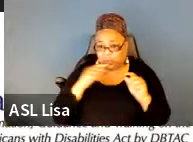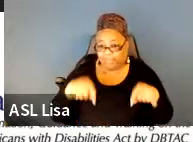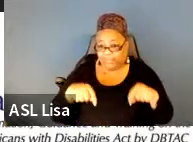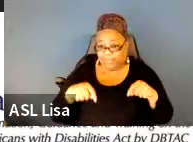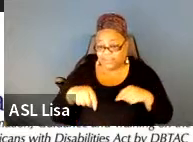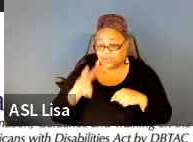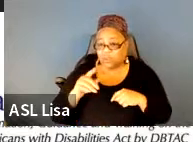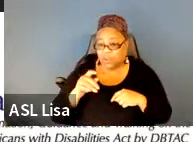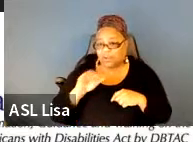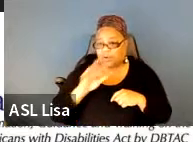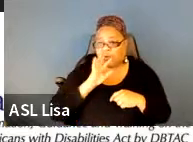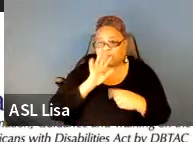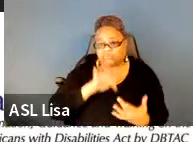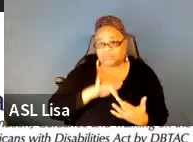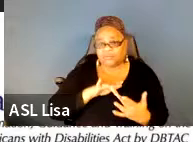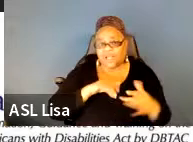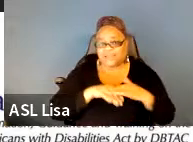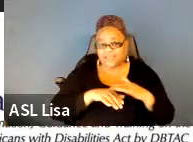reach out to